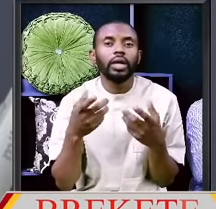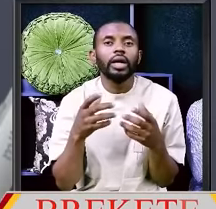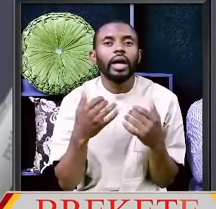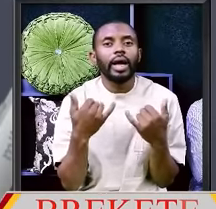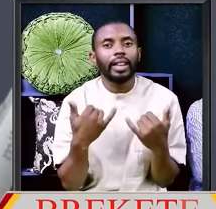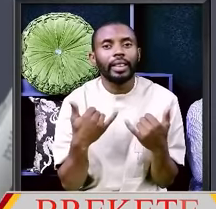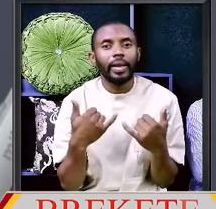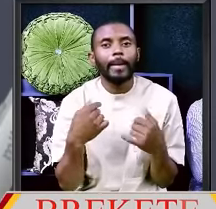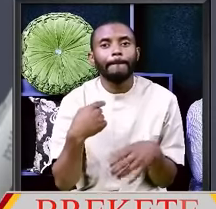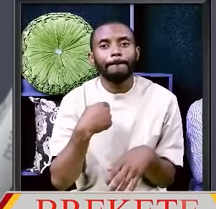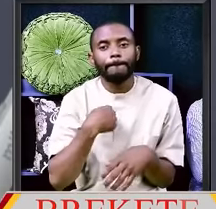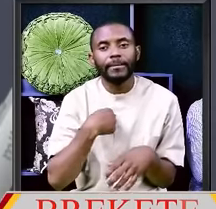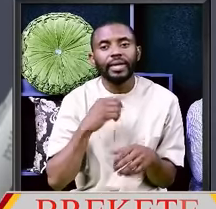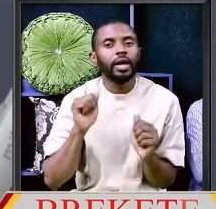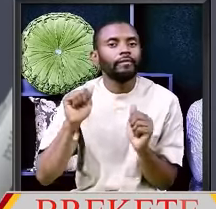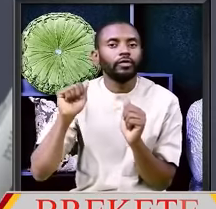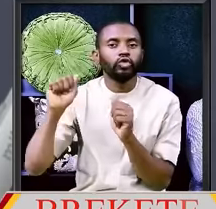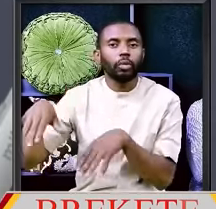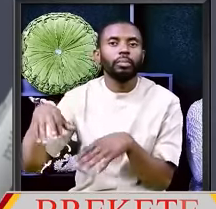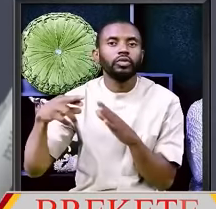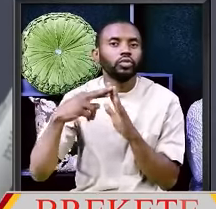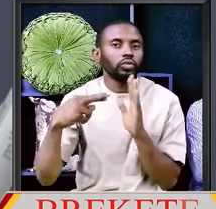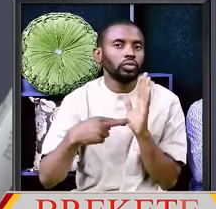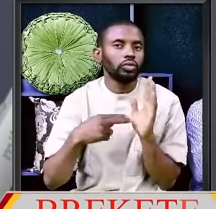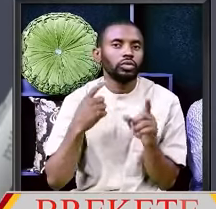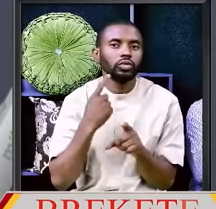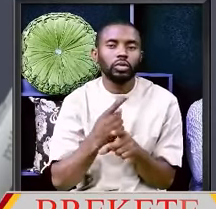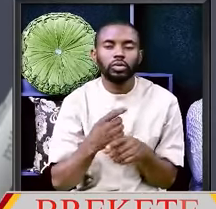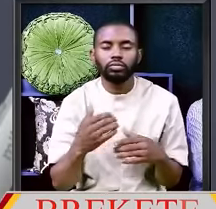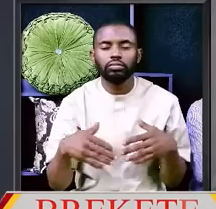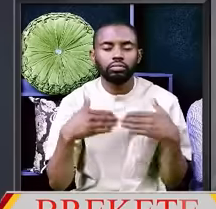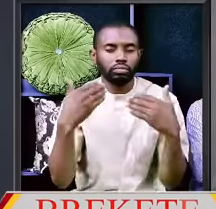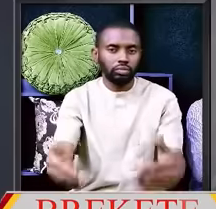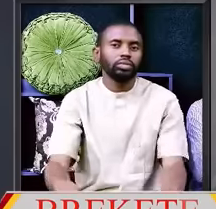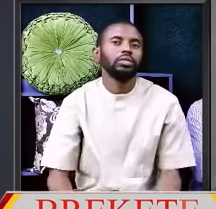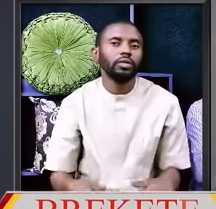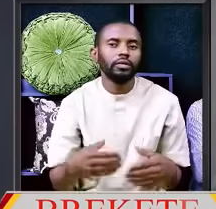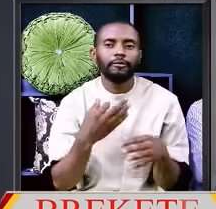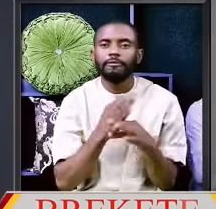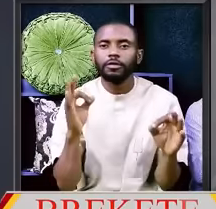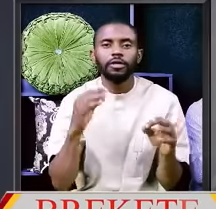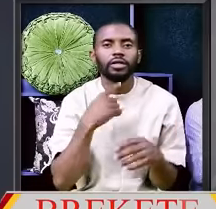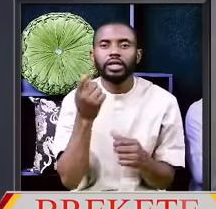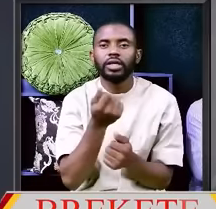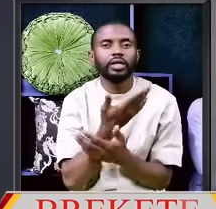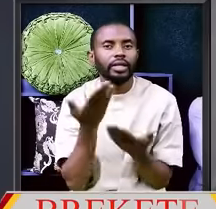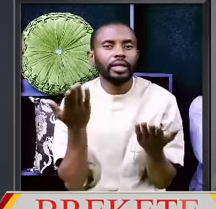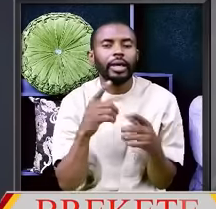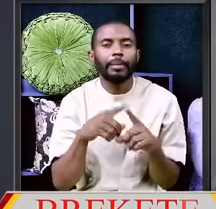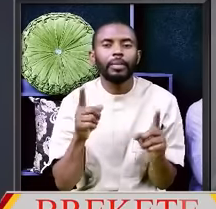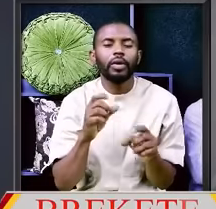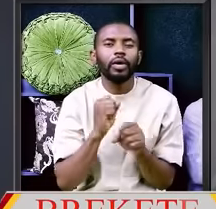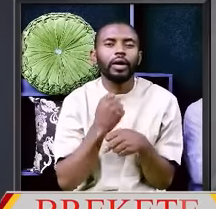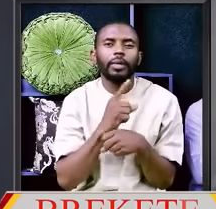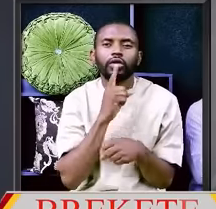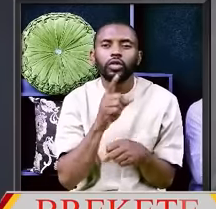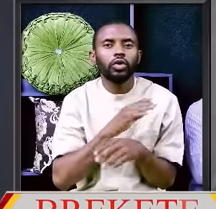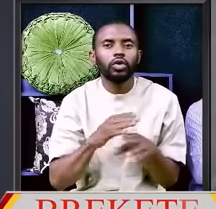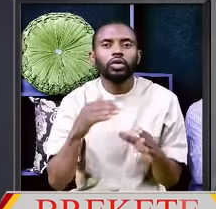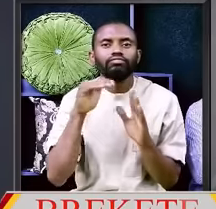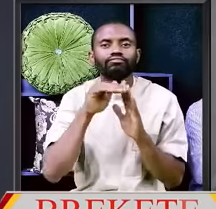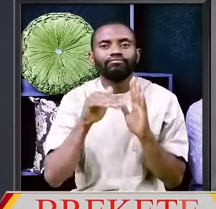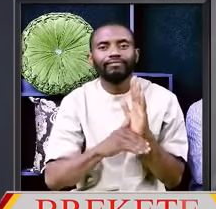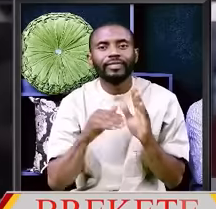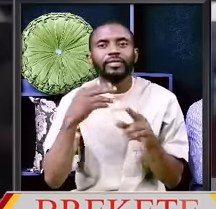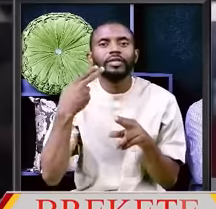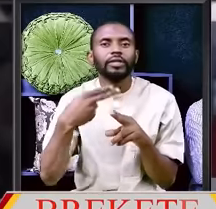now I'm dropping the rule. Just, you are free. Just say anything. But make sure you don't mention